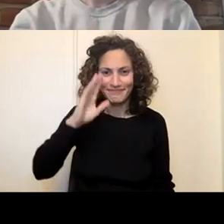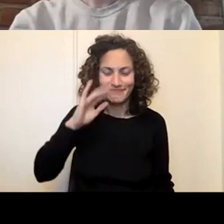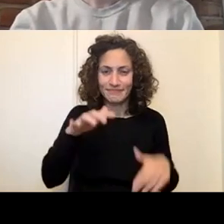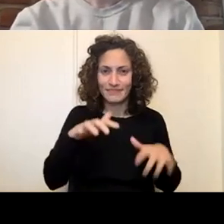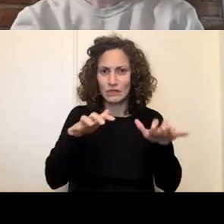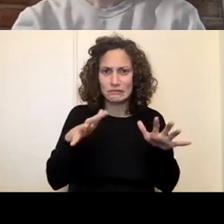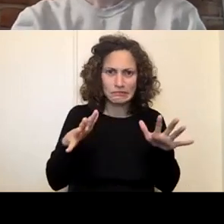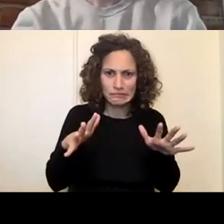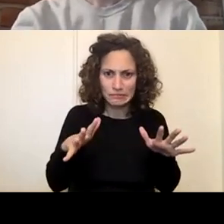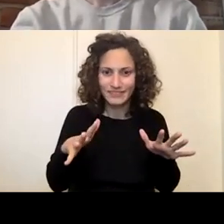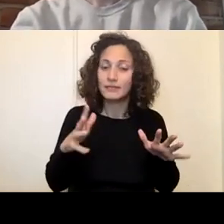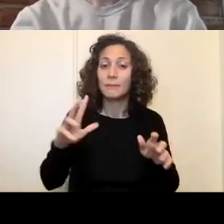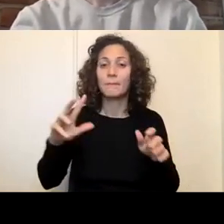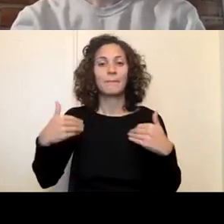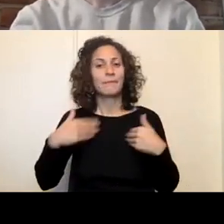thing. Why we have backups.